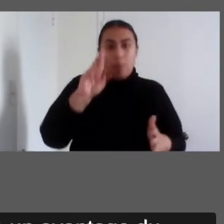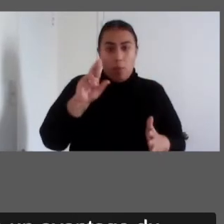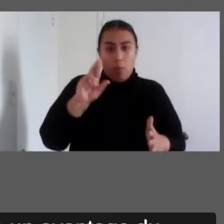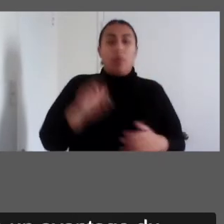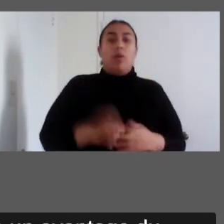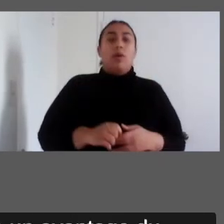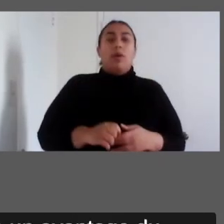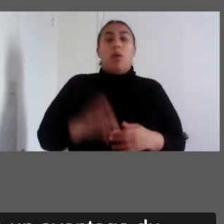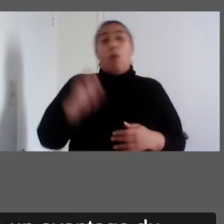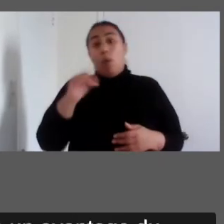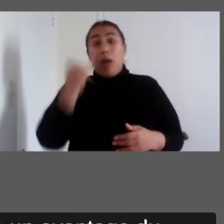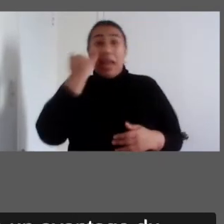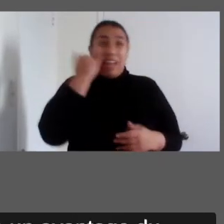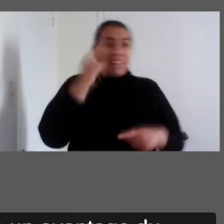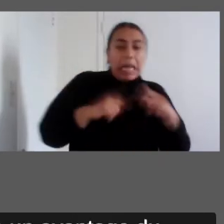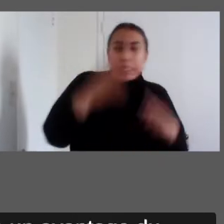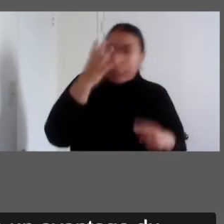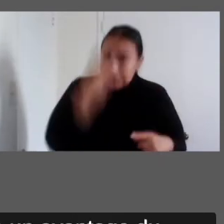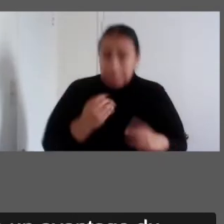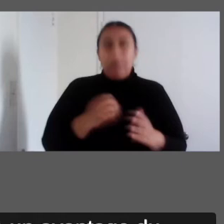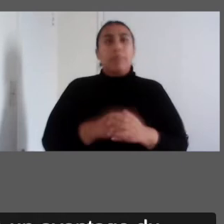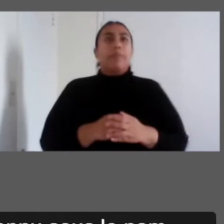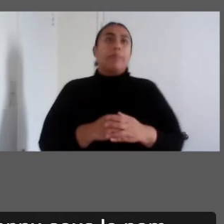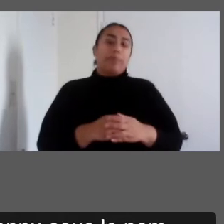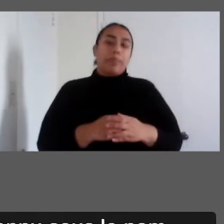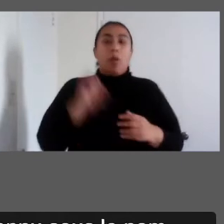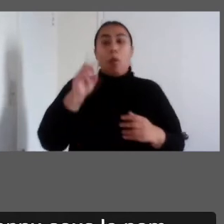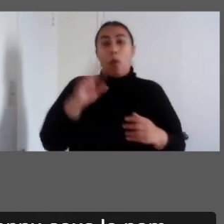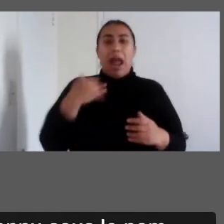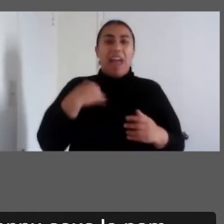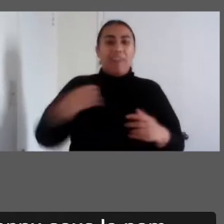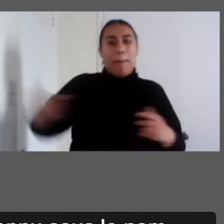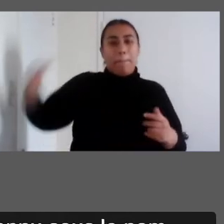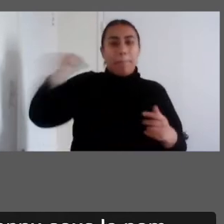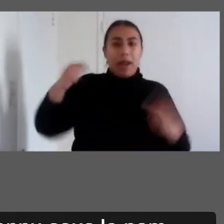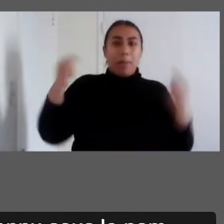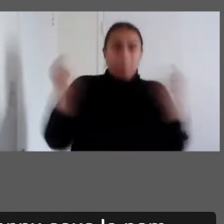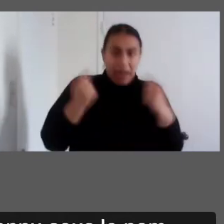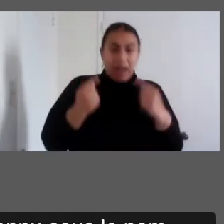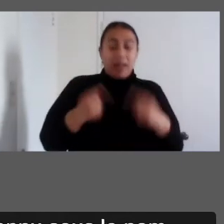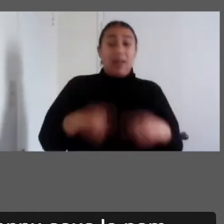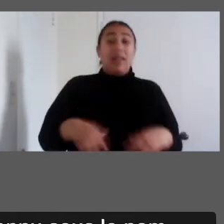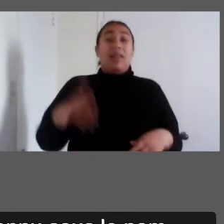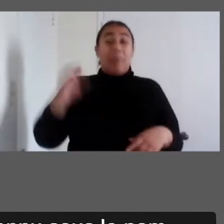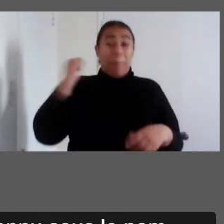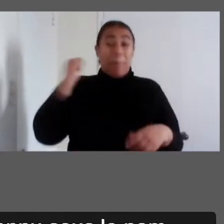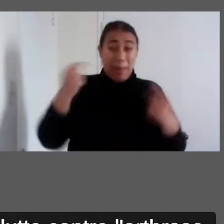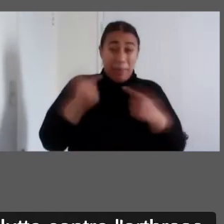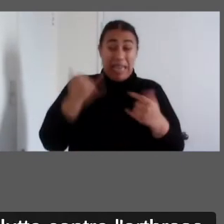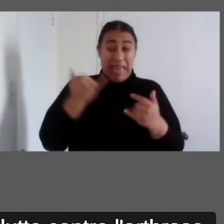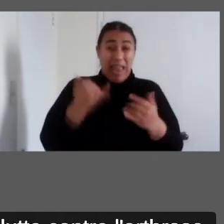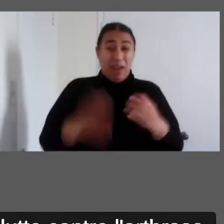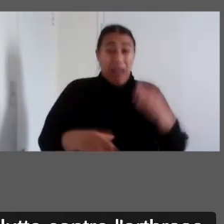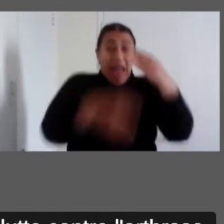for one primary reason and then find the benefit of headache relief. So I'm here to help my condition known as